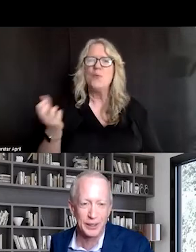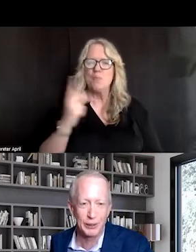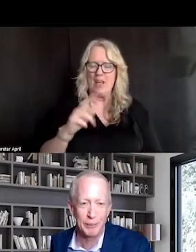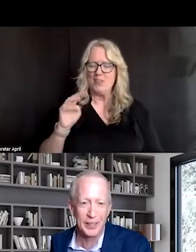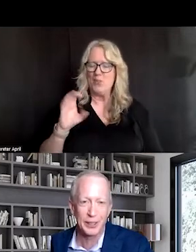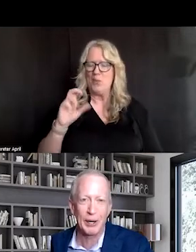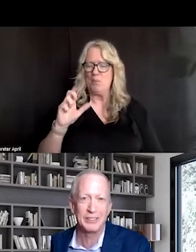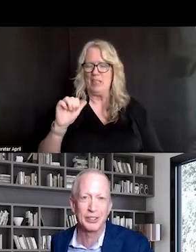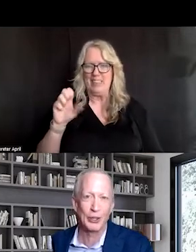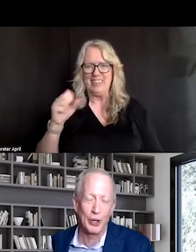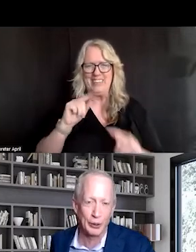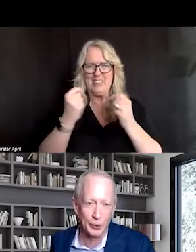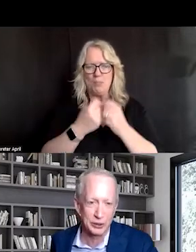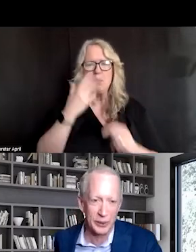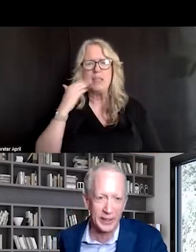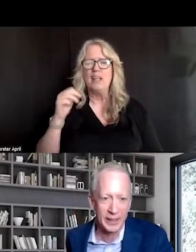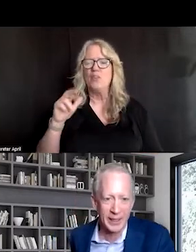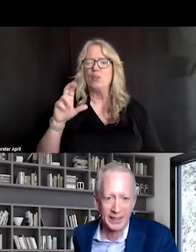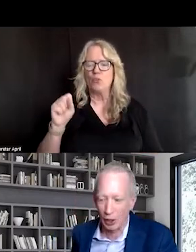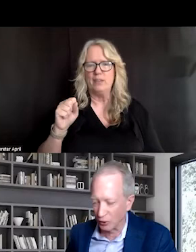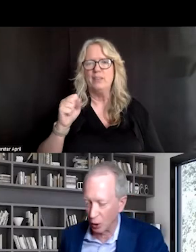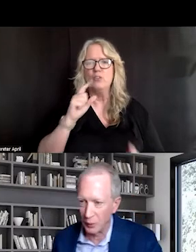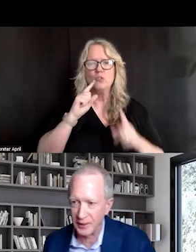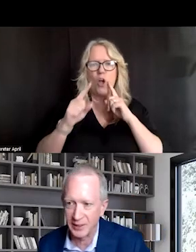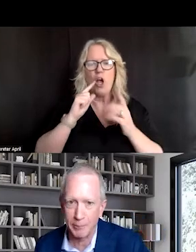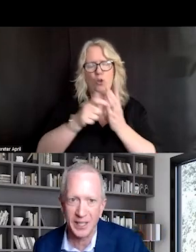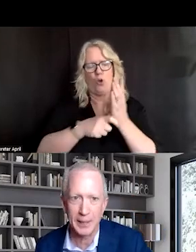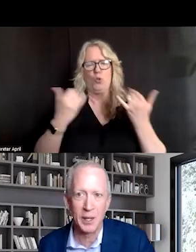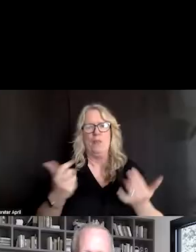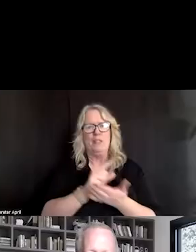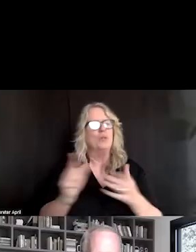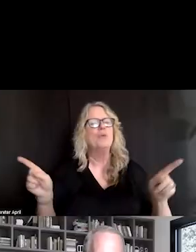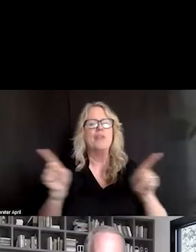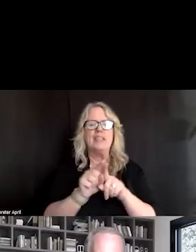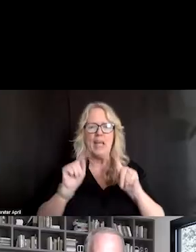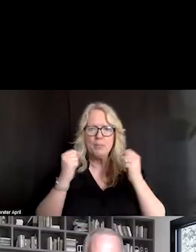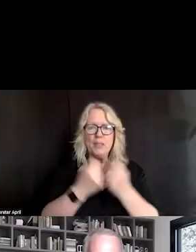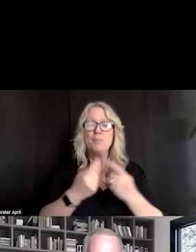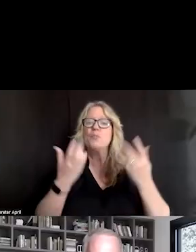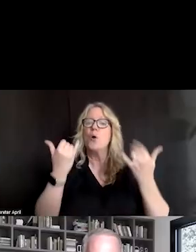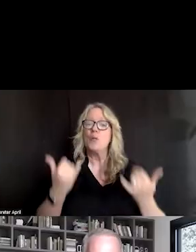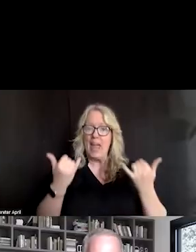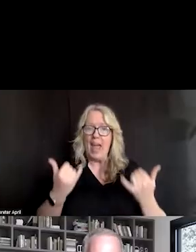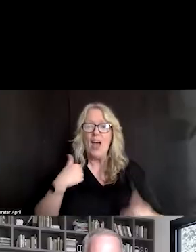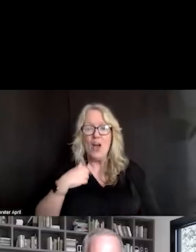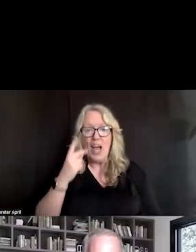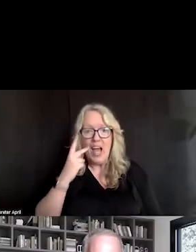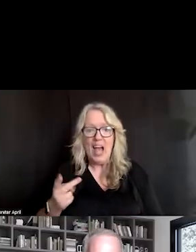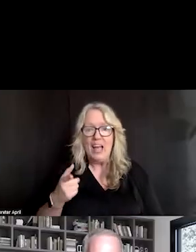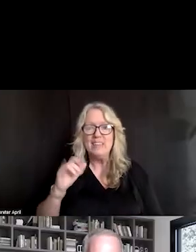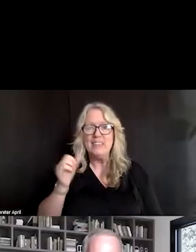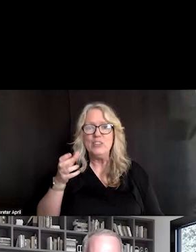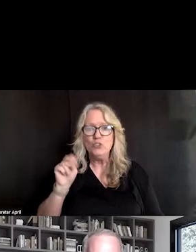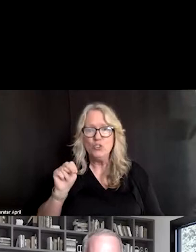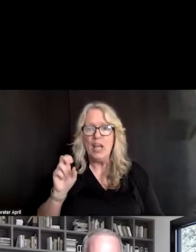because the Crisis Talk article this week is also with this same team. But now I see Jen Stuber and